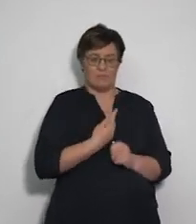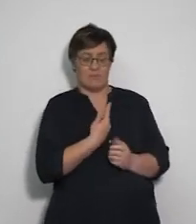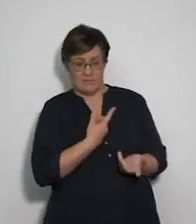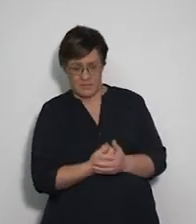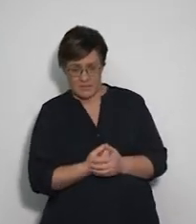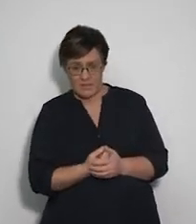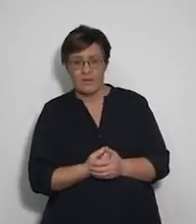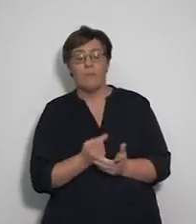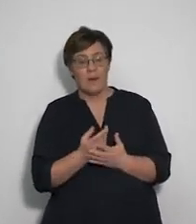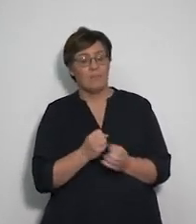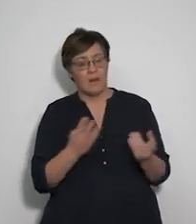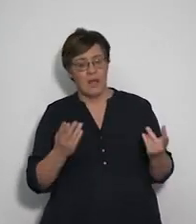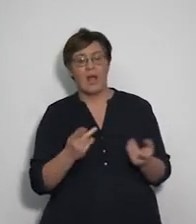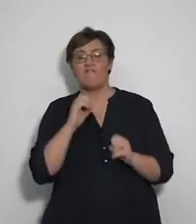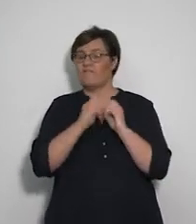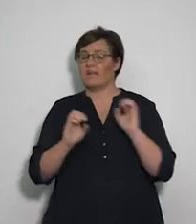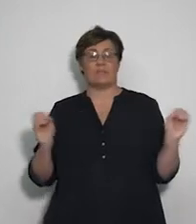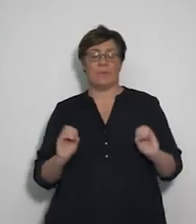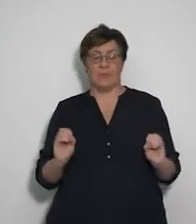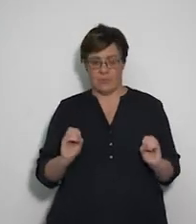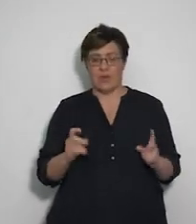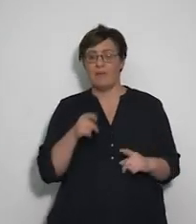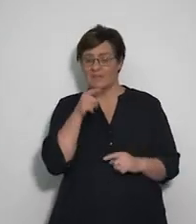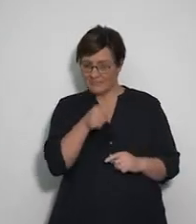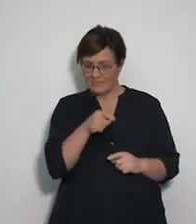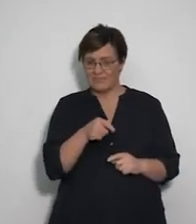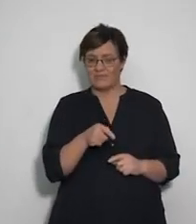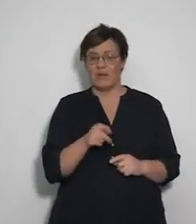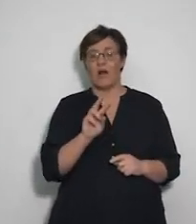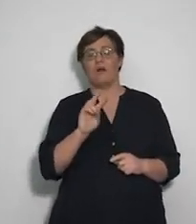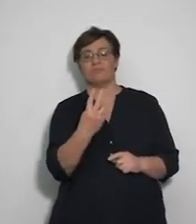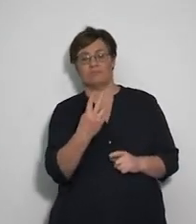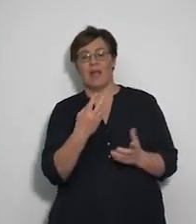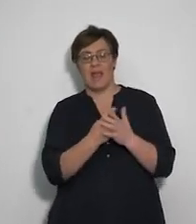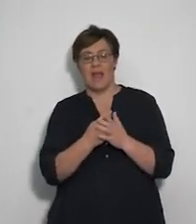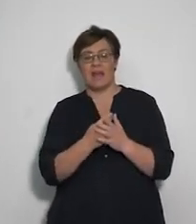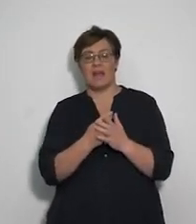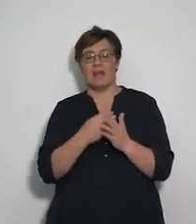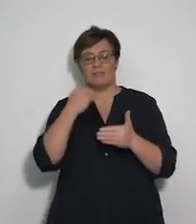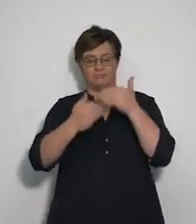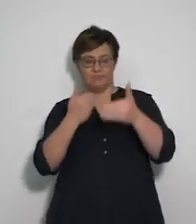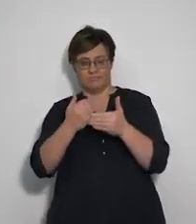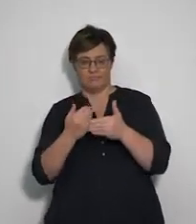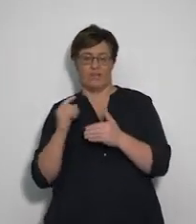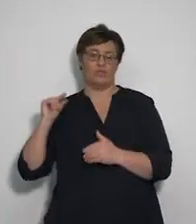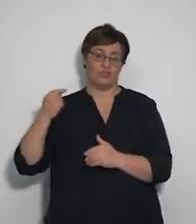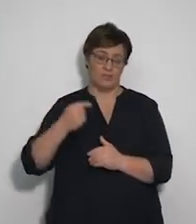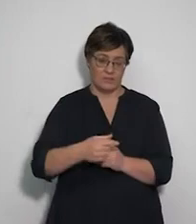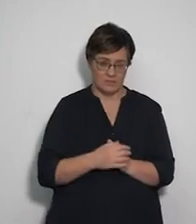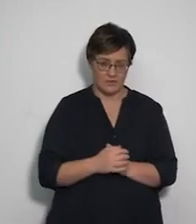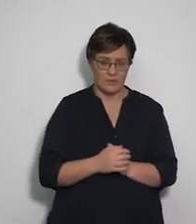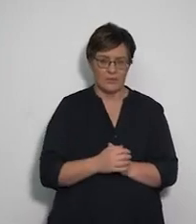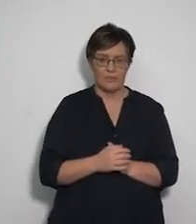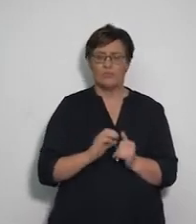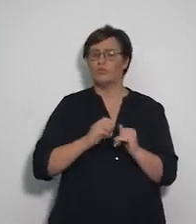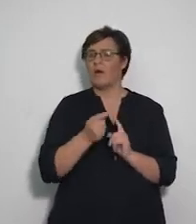However, sometimes these mutations go by uncorrected, and that we refer to as an alteration in the sequence of a gene. So let's try